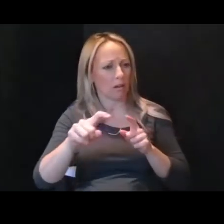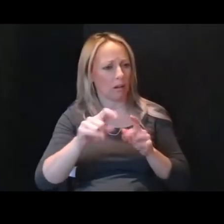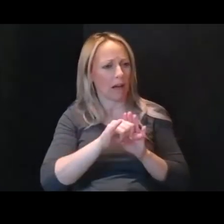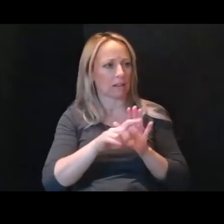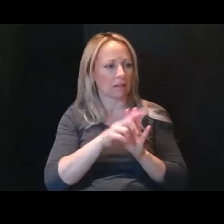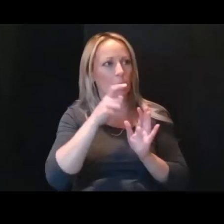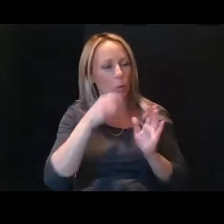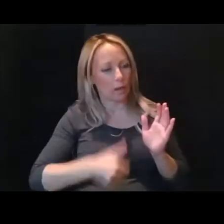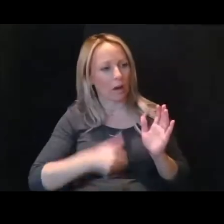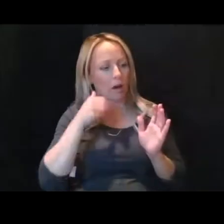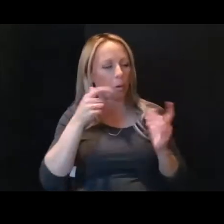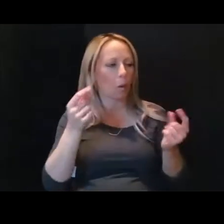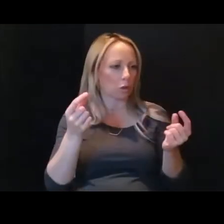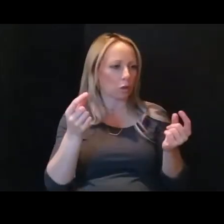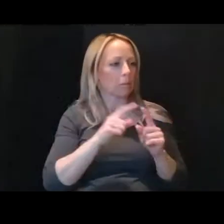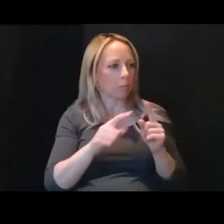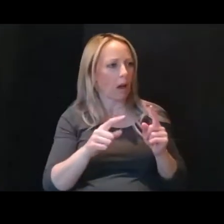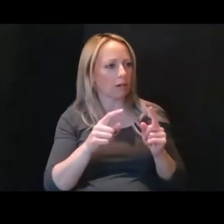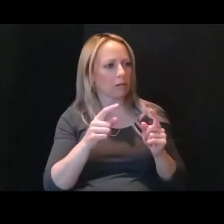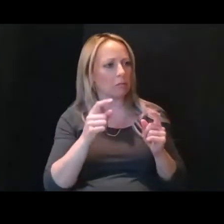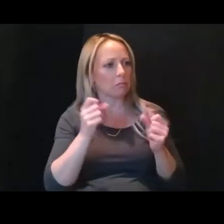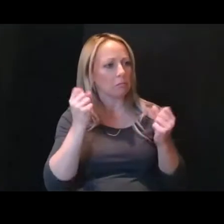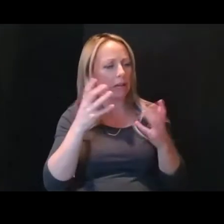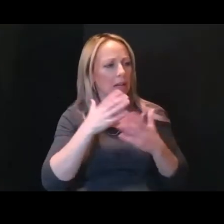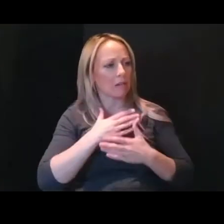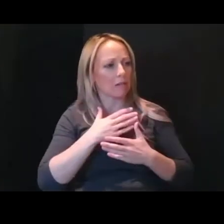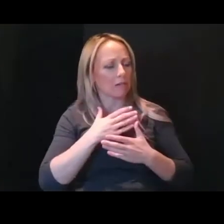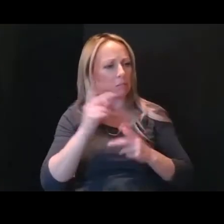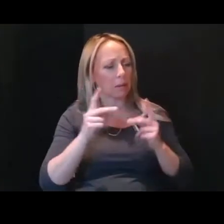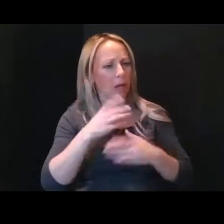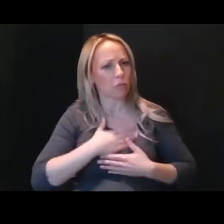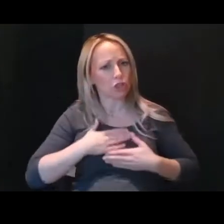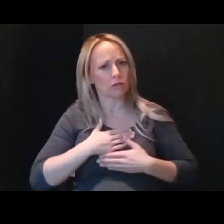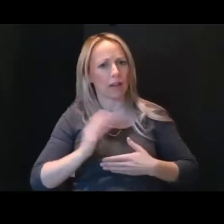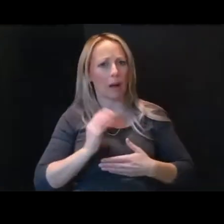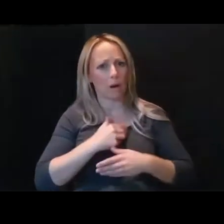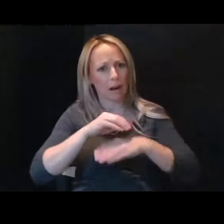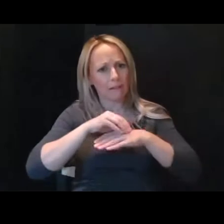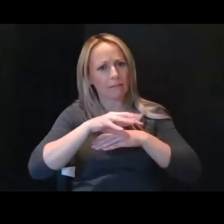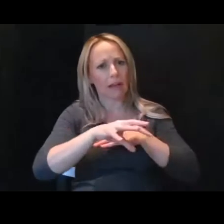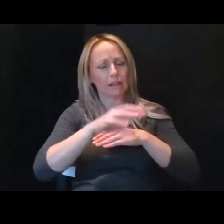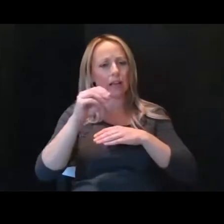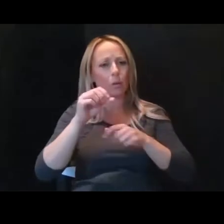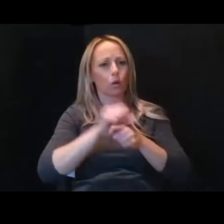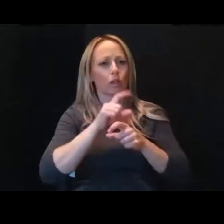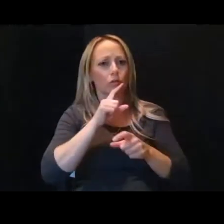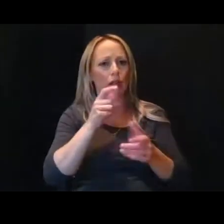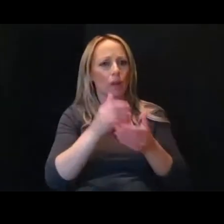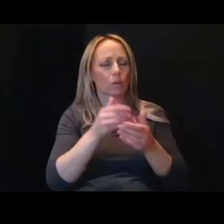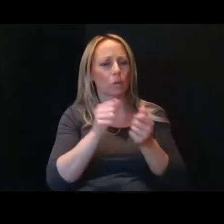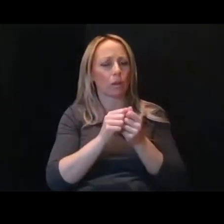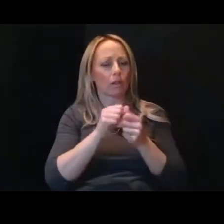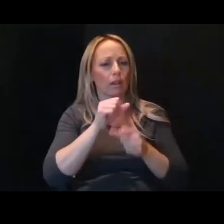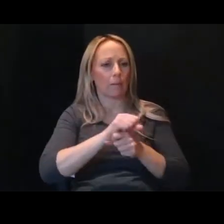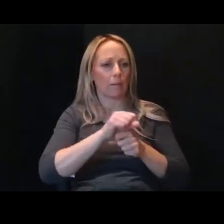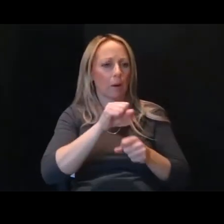what we're doing, but they are appreciative of the advice that we do have to say. We're working really closely with employers as well, so